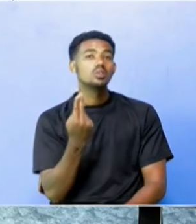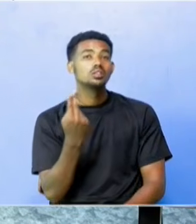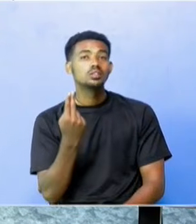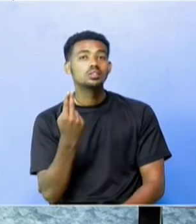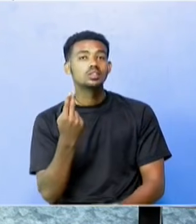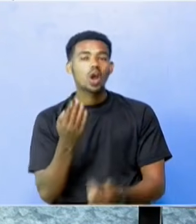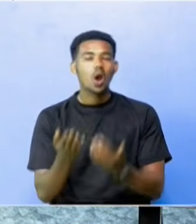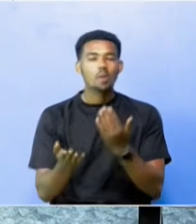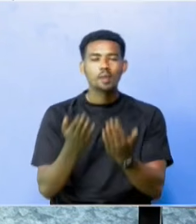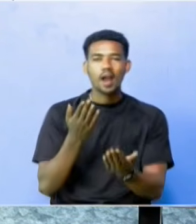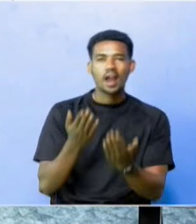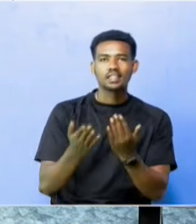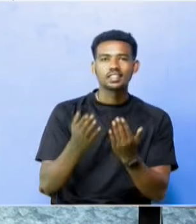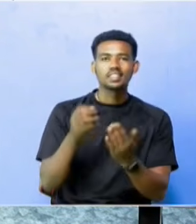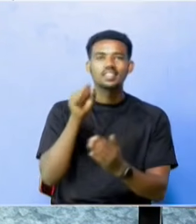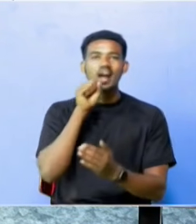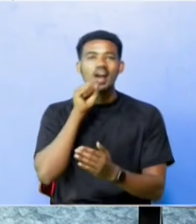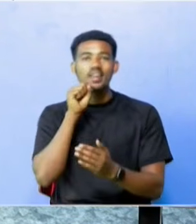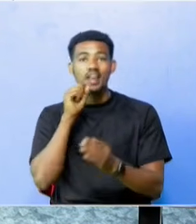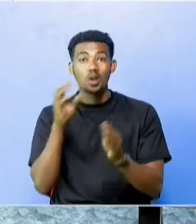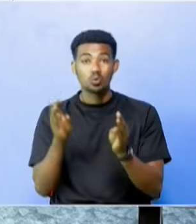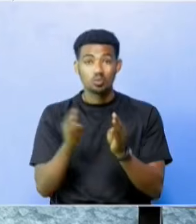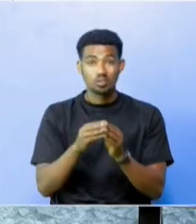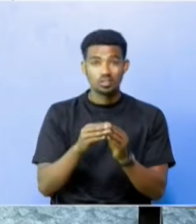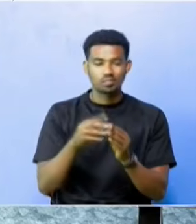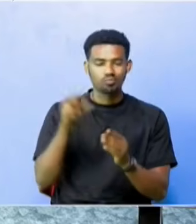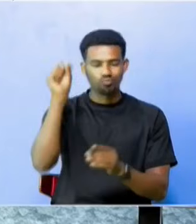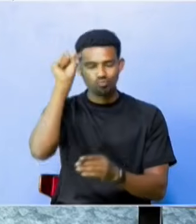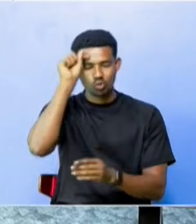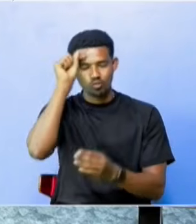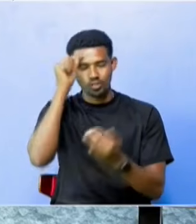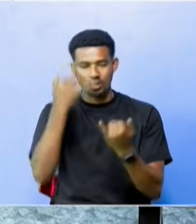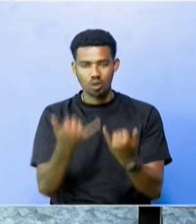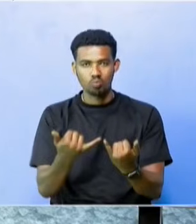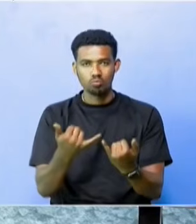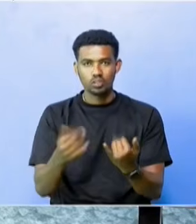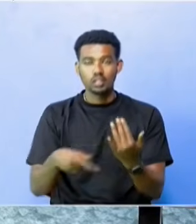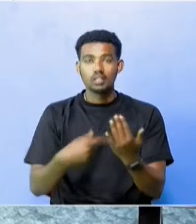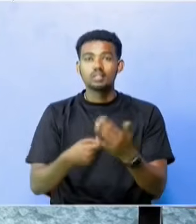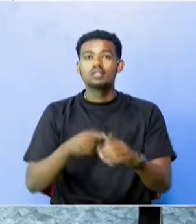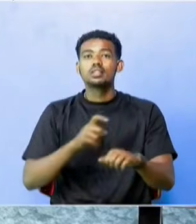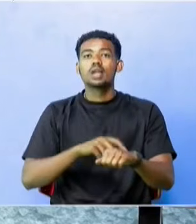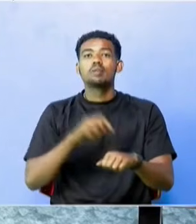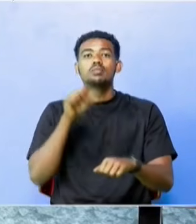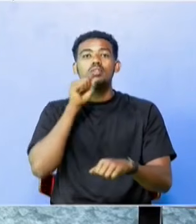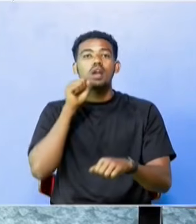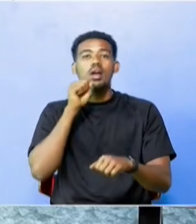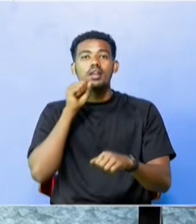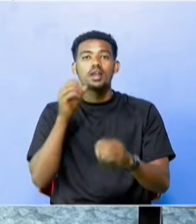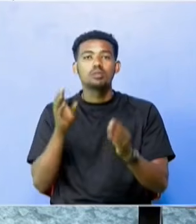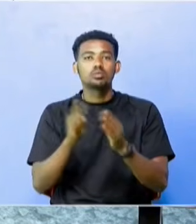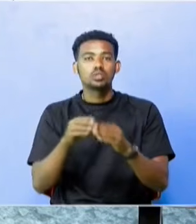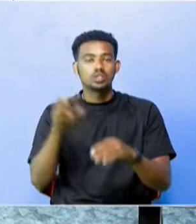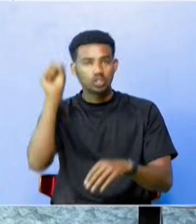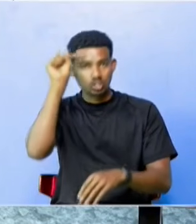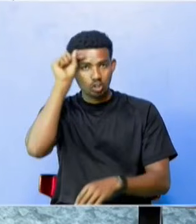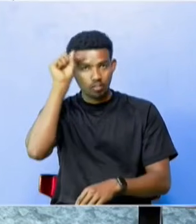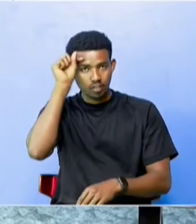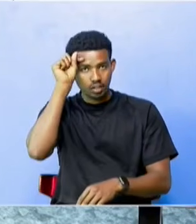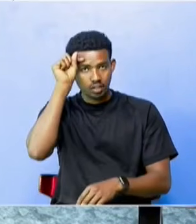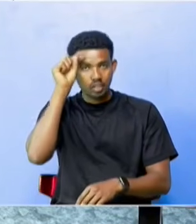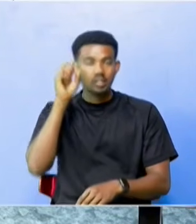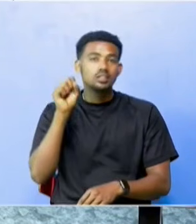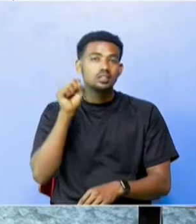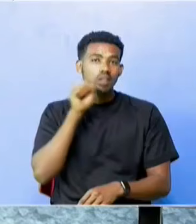us compare Saada with Tofik now. This time, Saada with Tofik. Let's do it together. Yes,